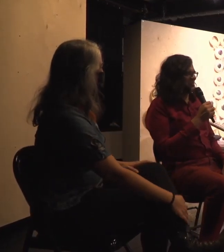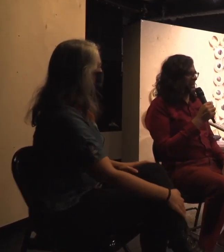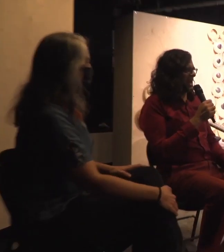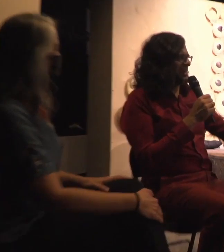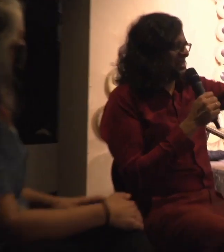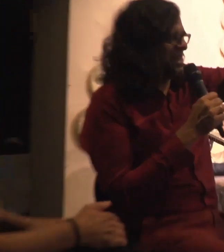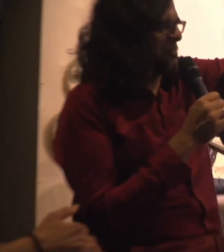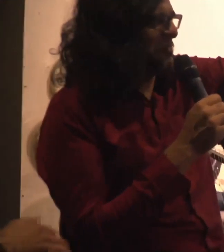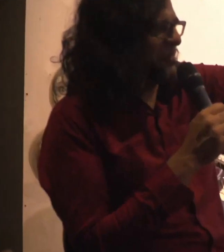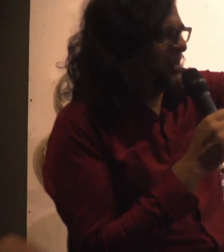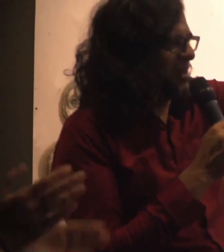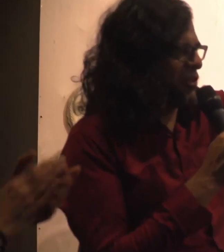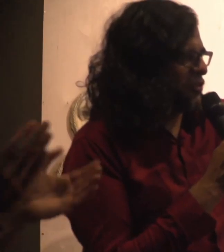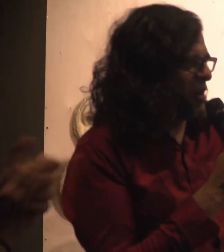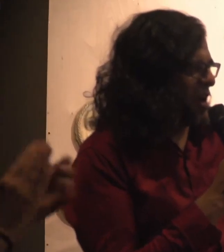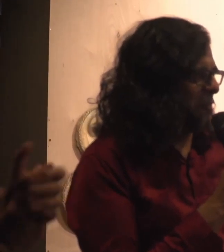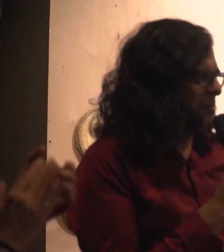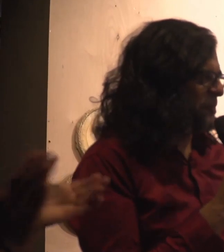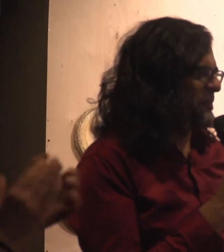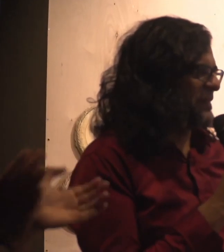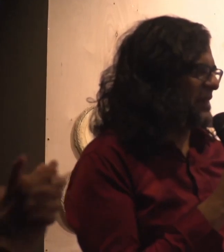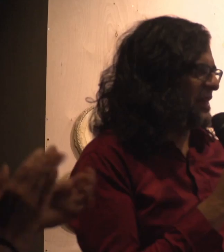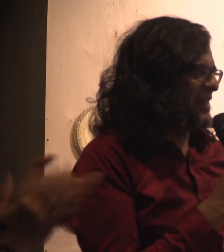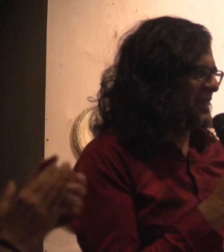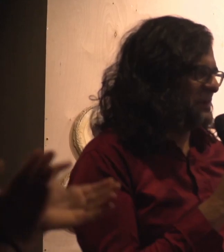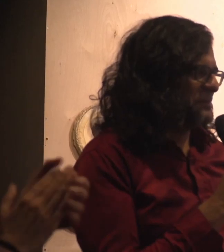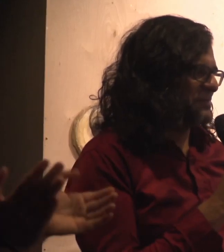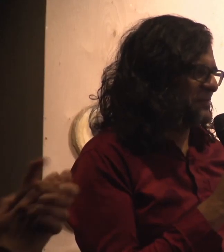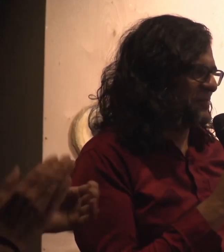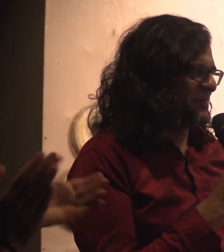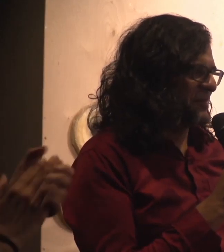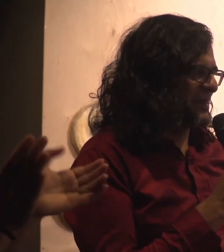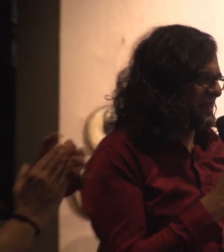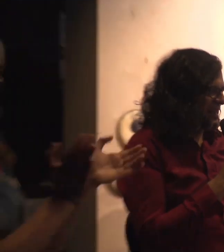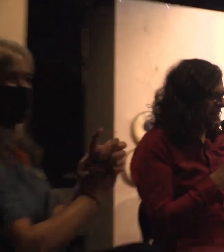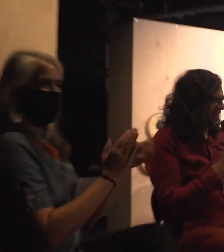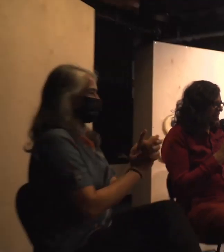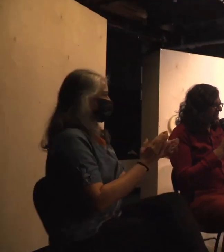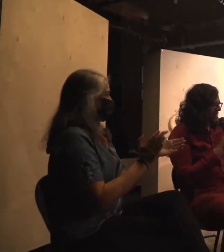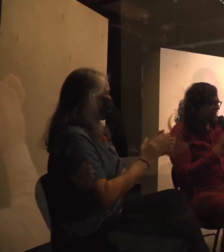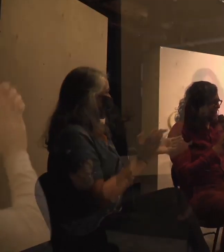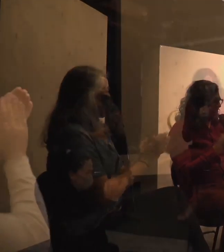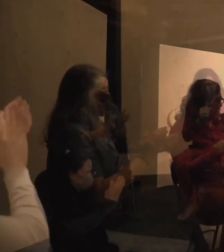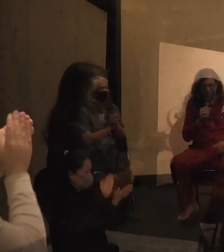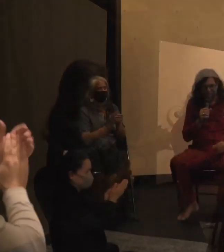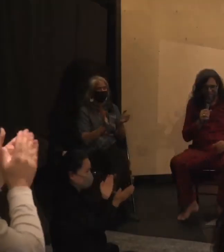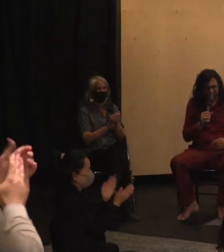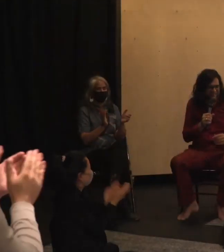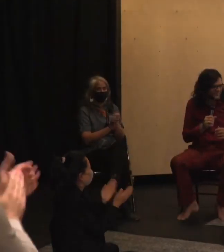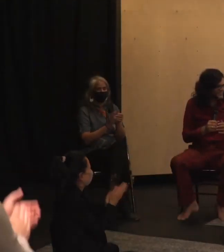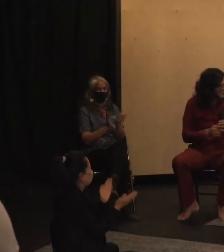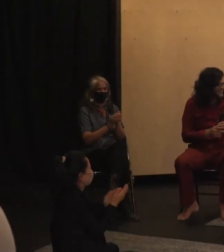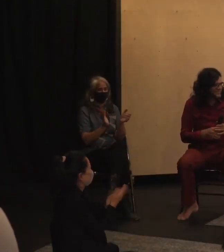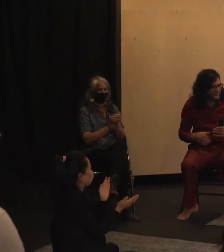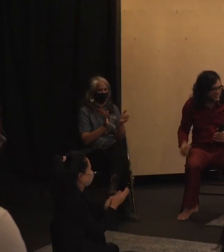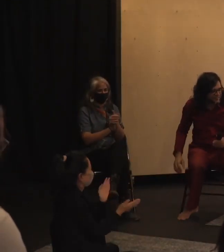for putting, and the team, Culture Hub. Thank you all.